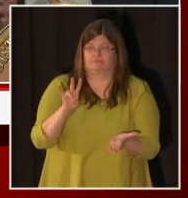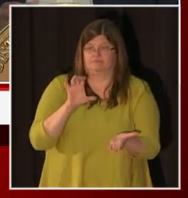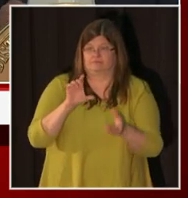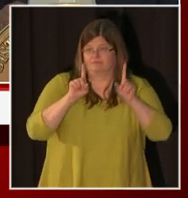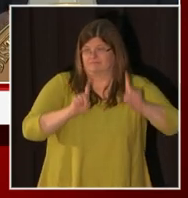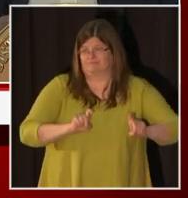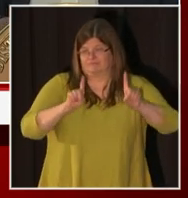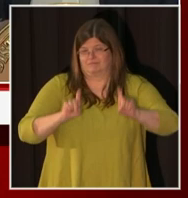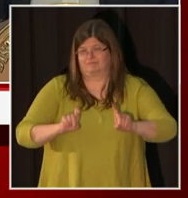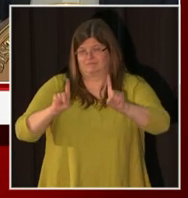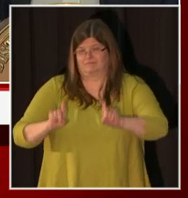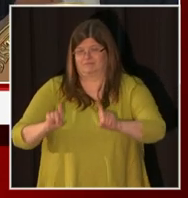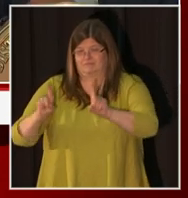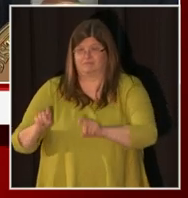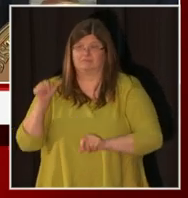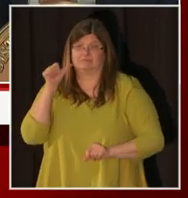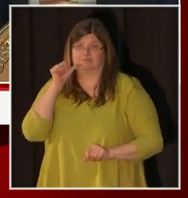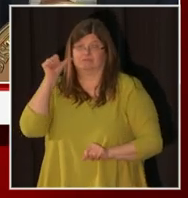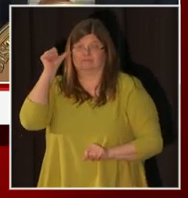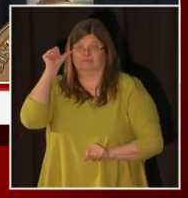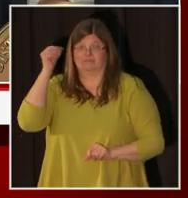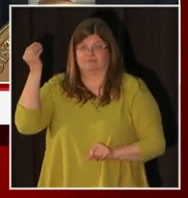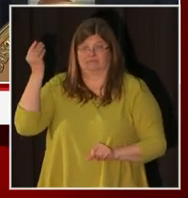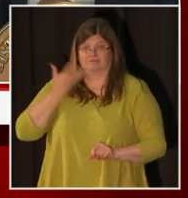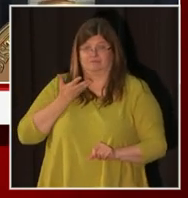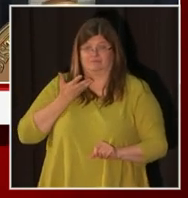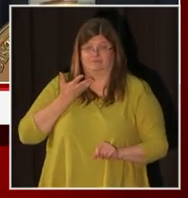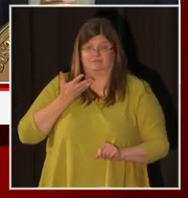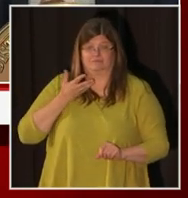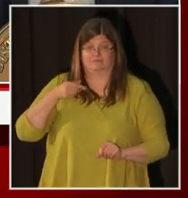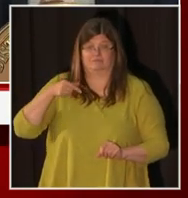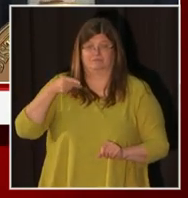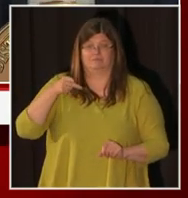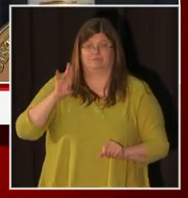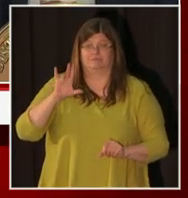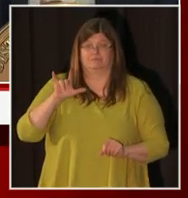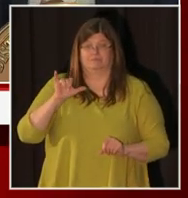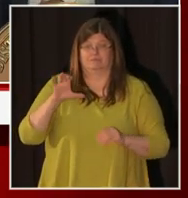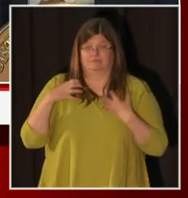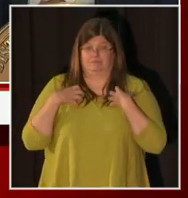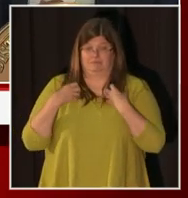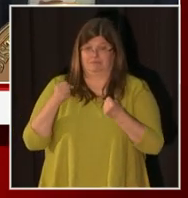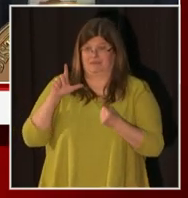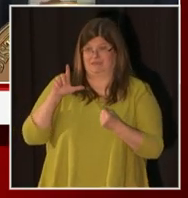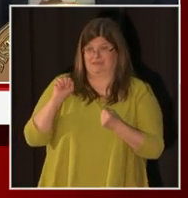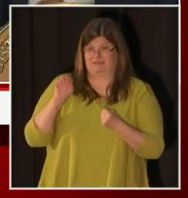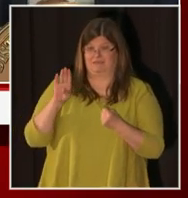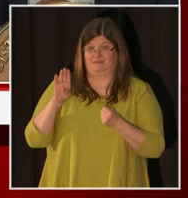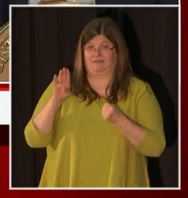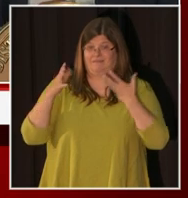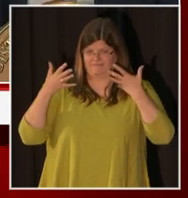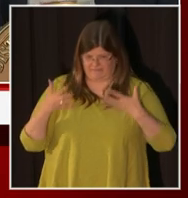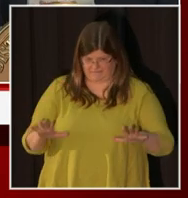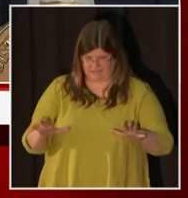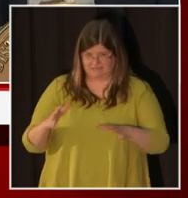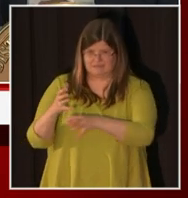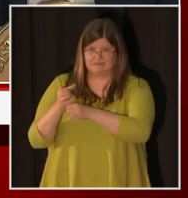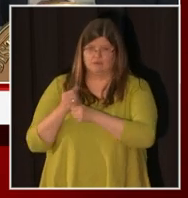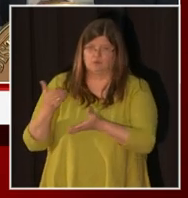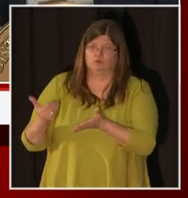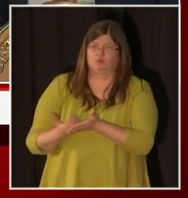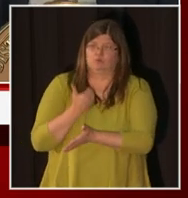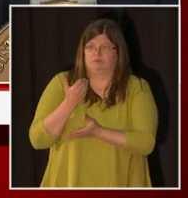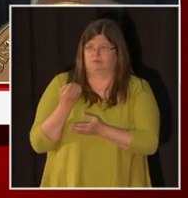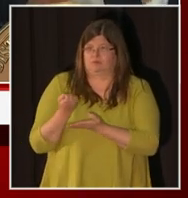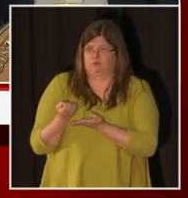new instrument that will double our capacity. So we're pleased to share that news. So now that